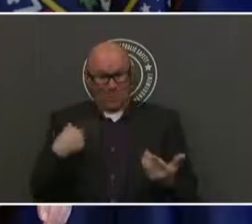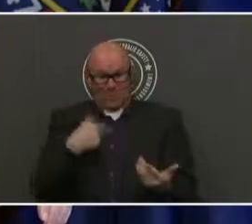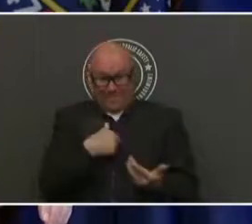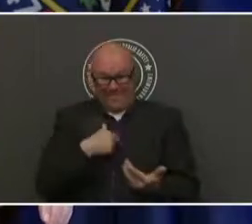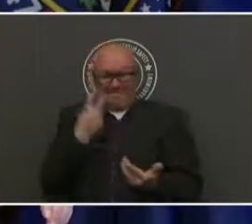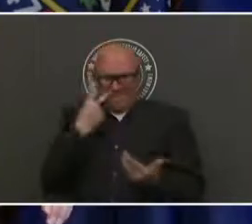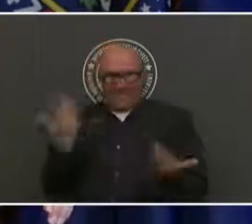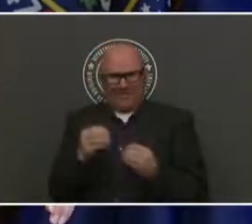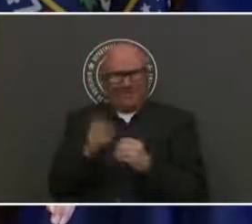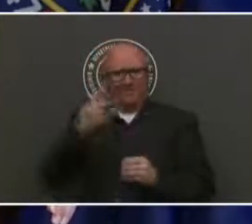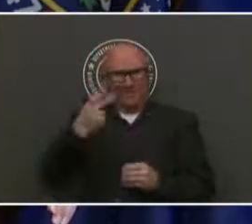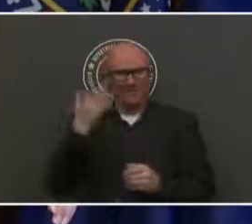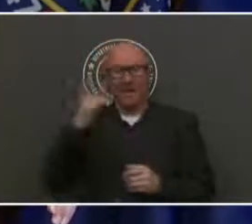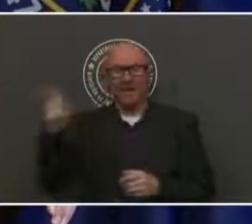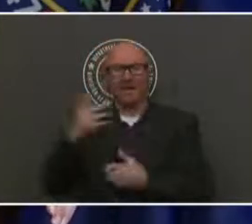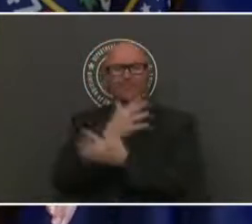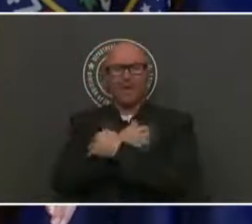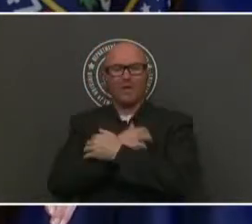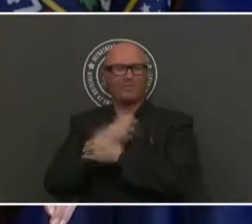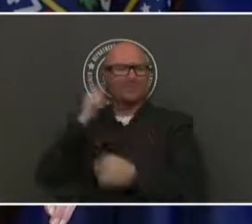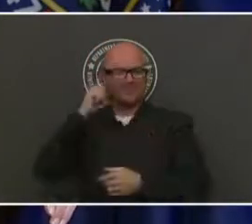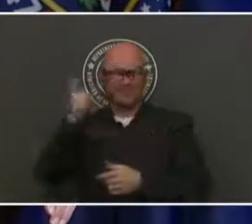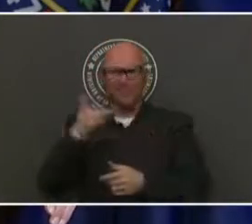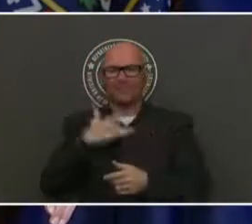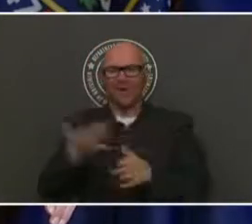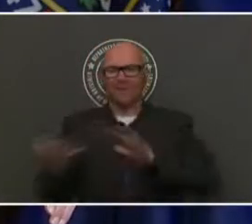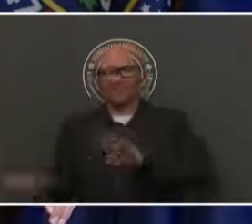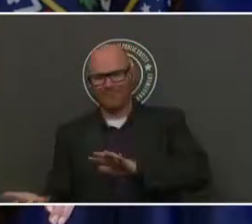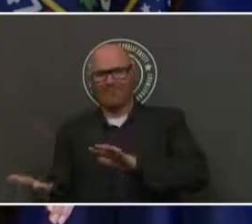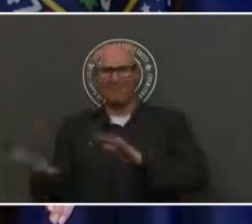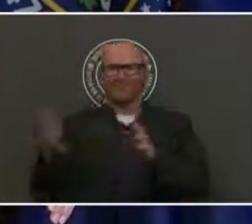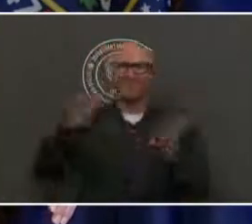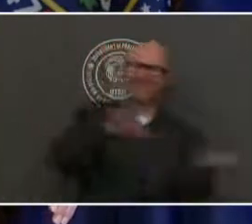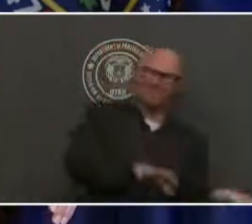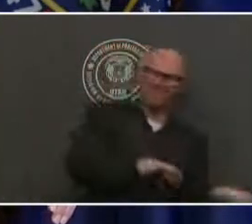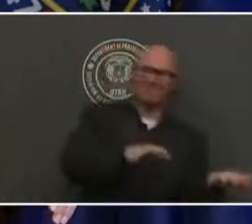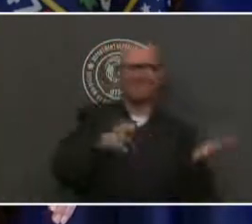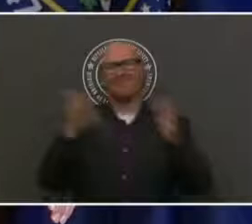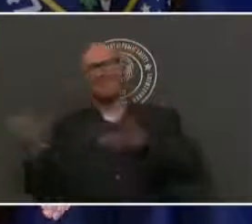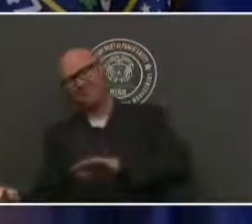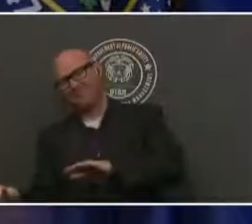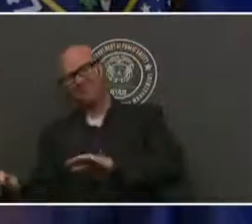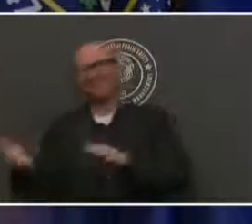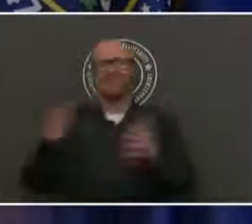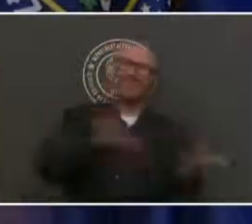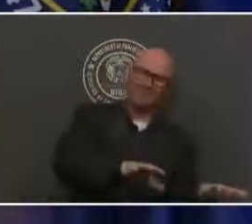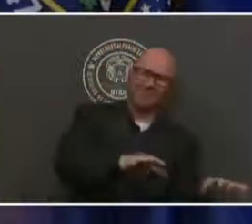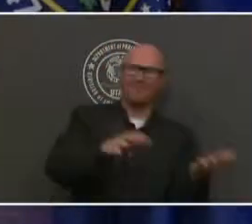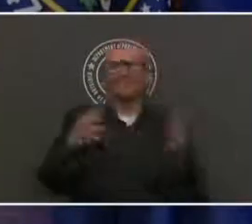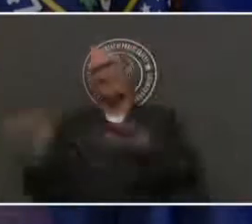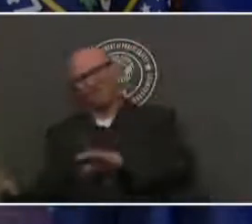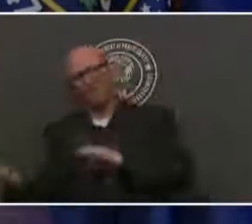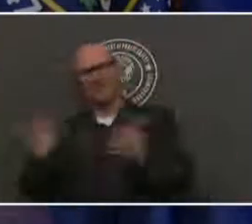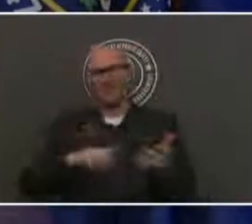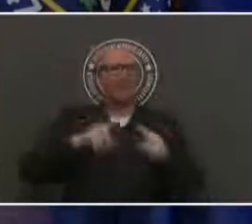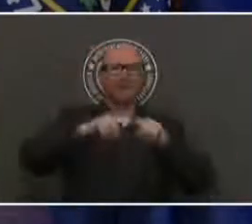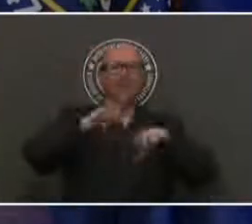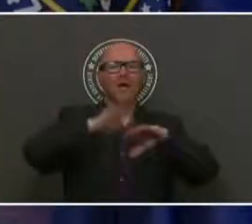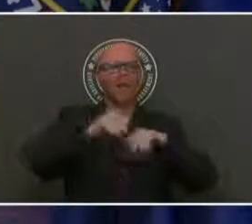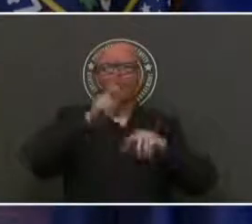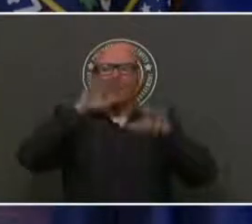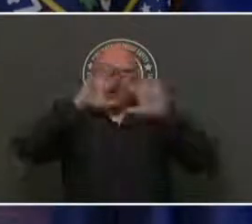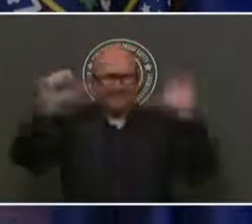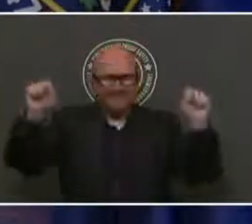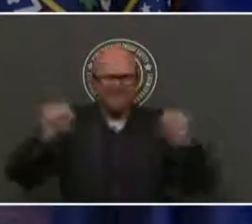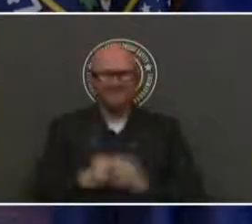which, by the way, I had a tribal leader say, one of the most disappointing things is now we have all of these people coming here. Well, the